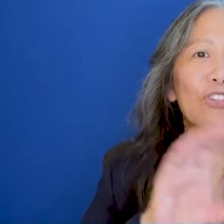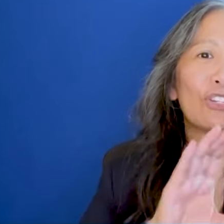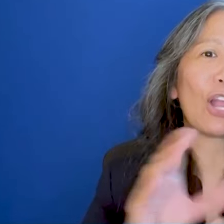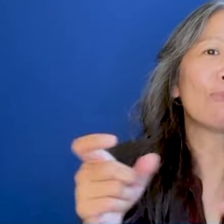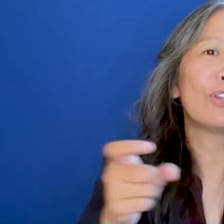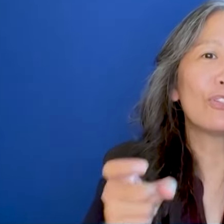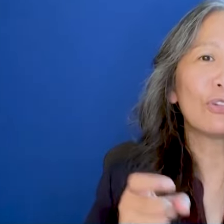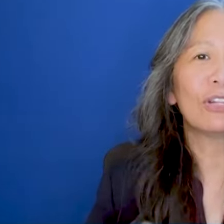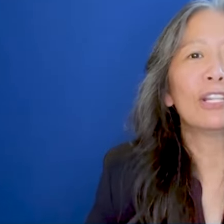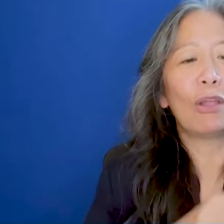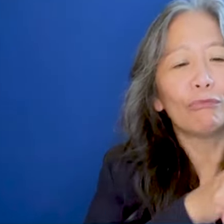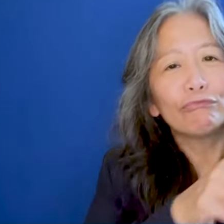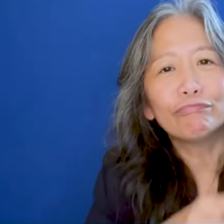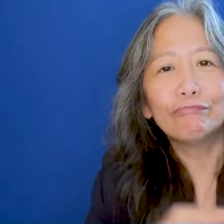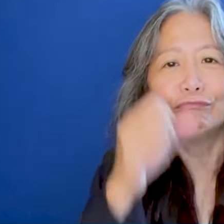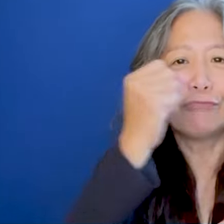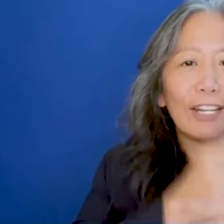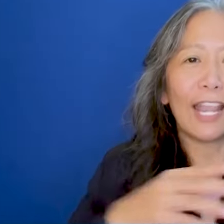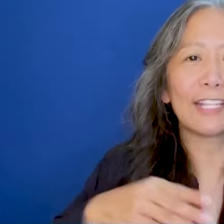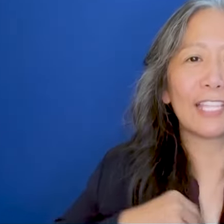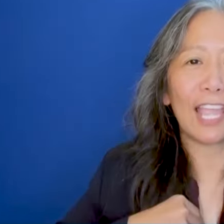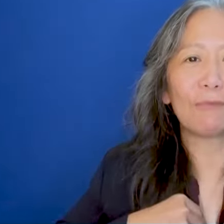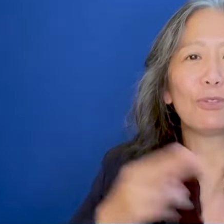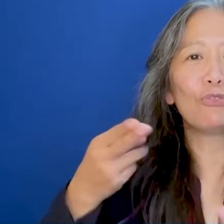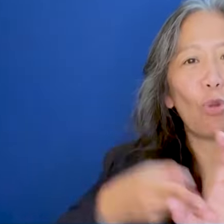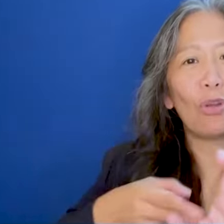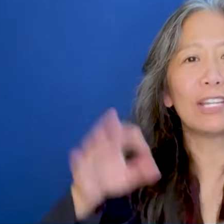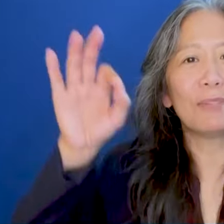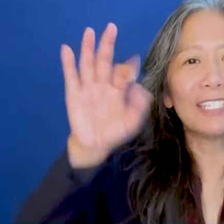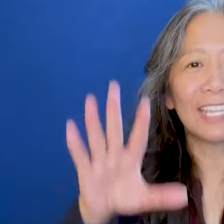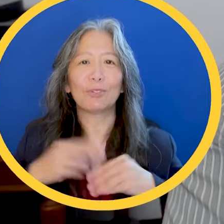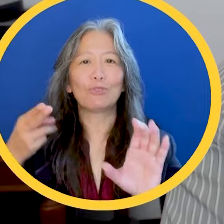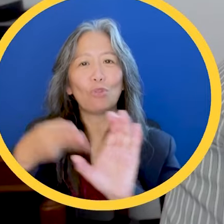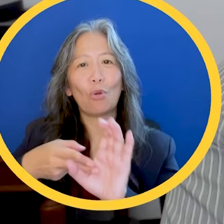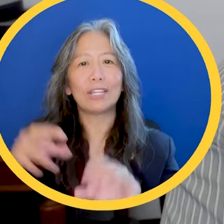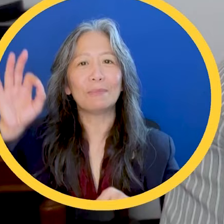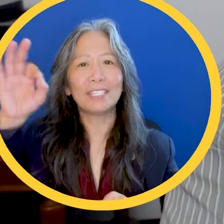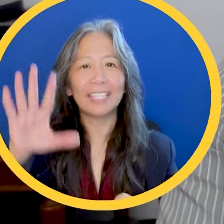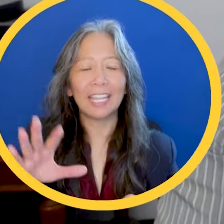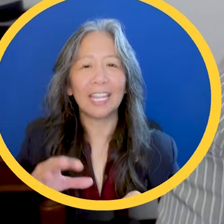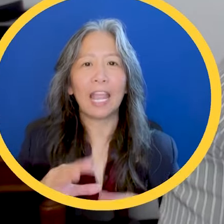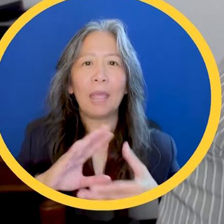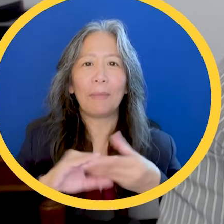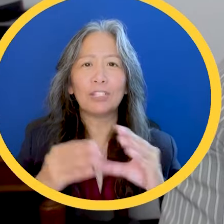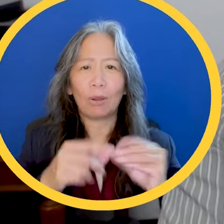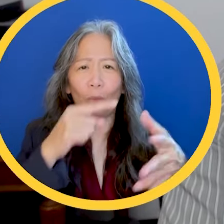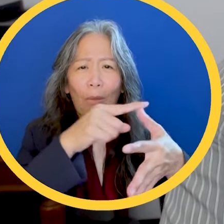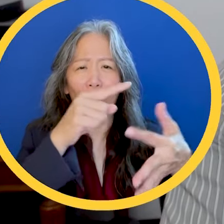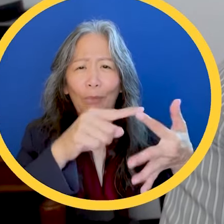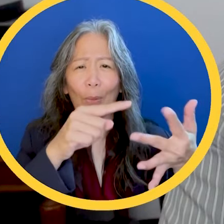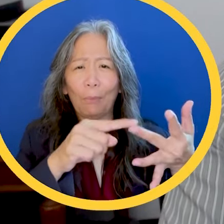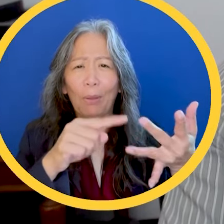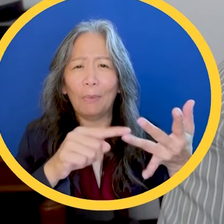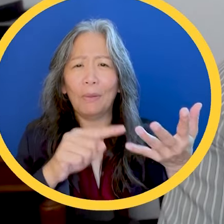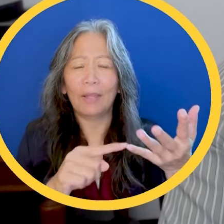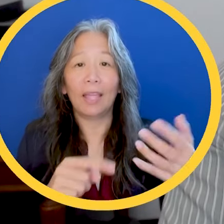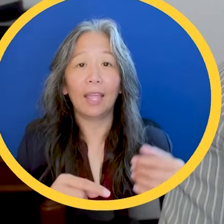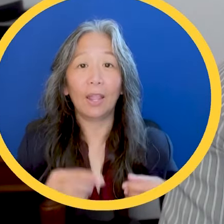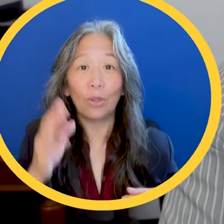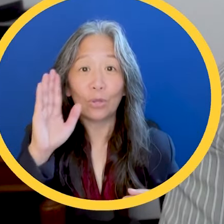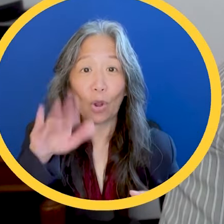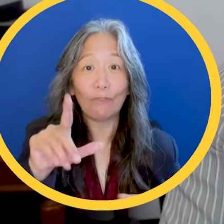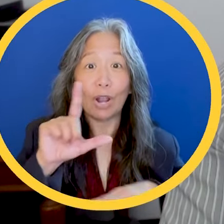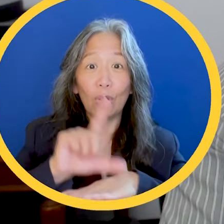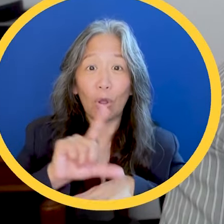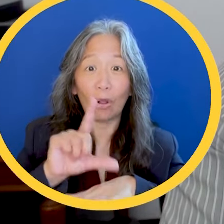guidance of the church administration, these brothers were accepted to join the holy ministry. And they mentioned all the names. And you know what? For a